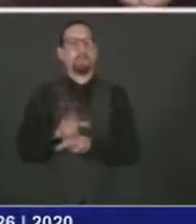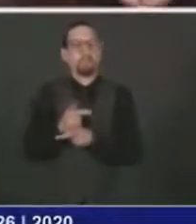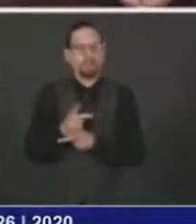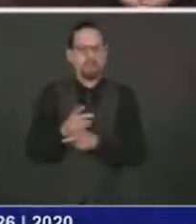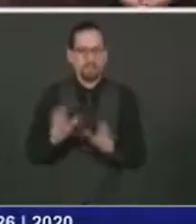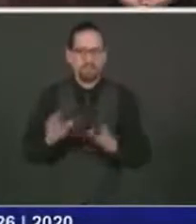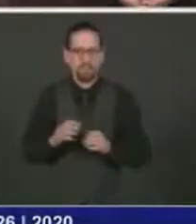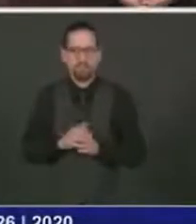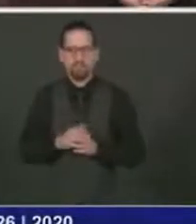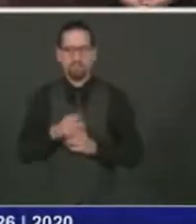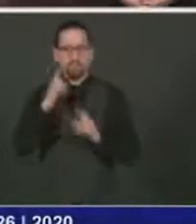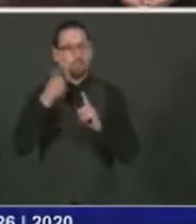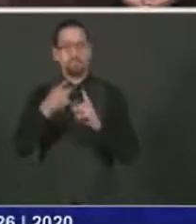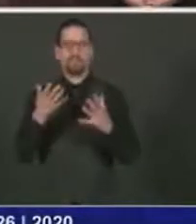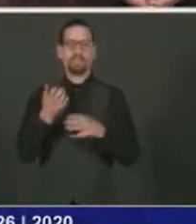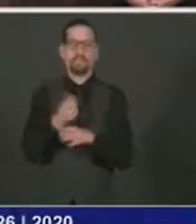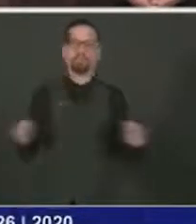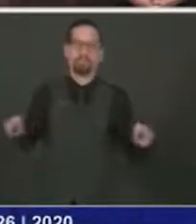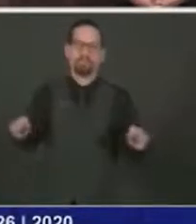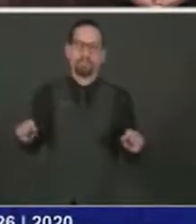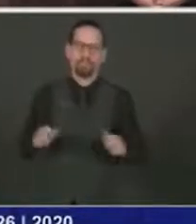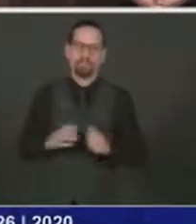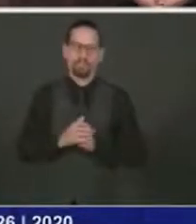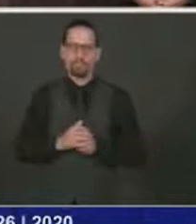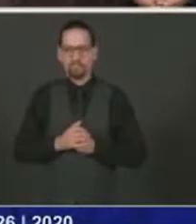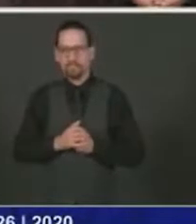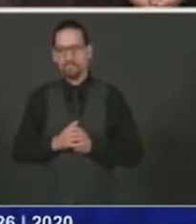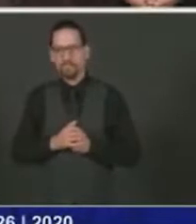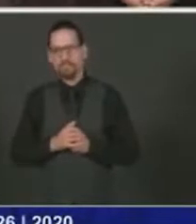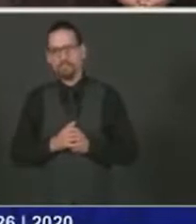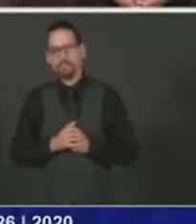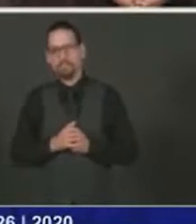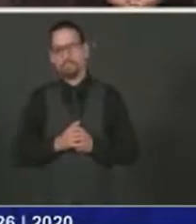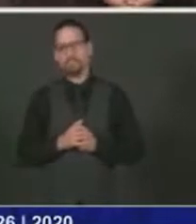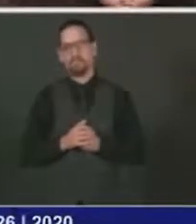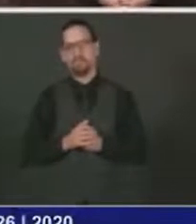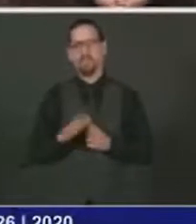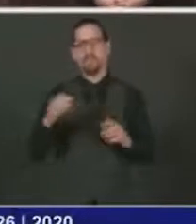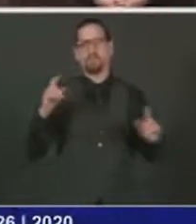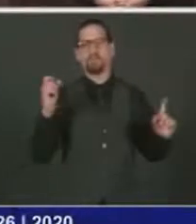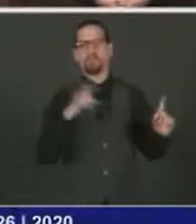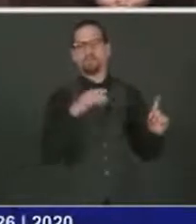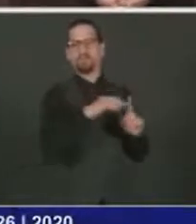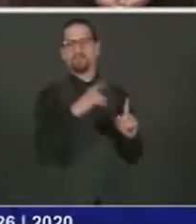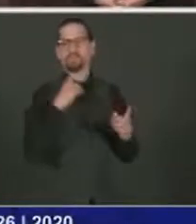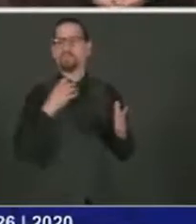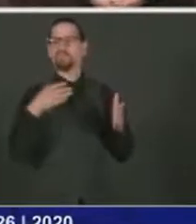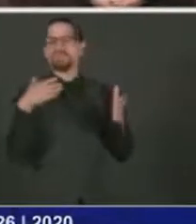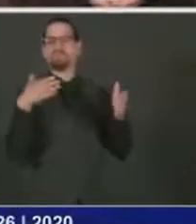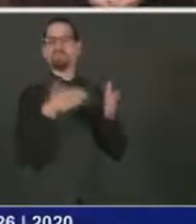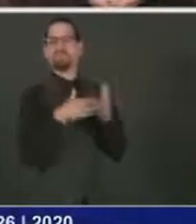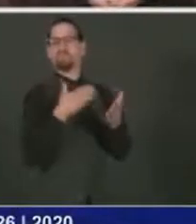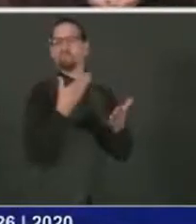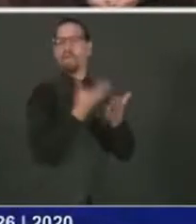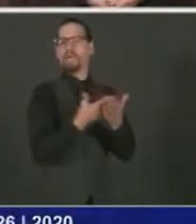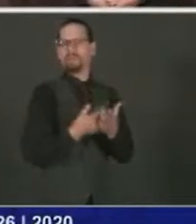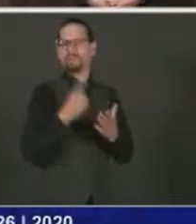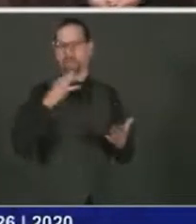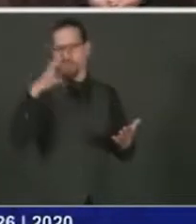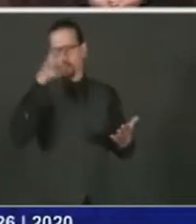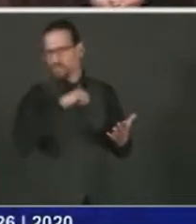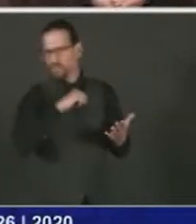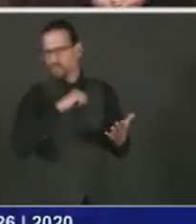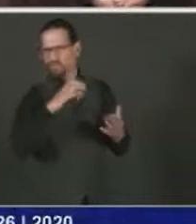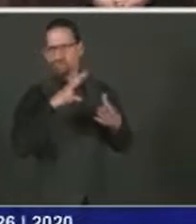So I don't want to put you on the spot for a counterfactual assumption, but your strategy overall